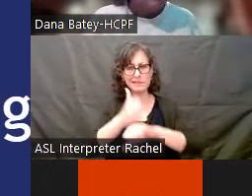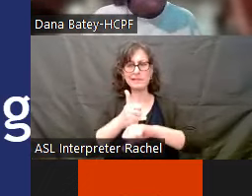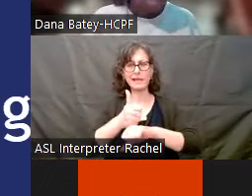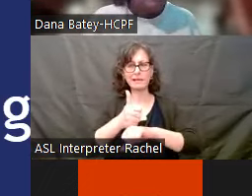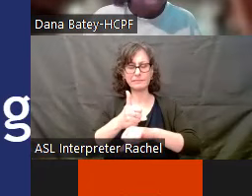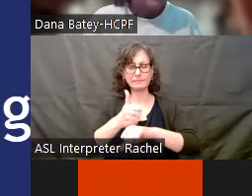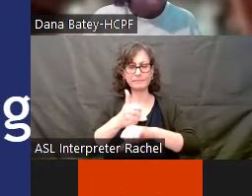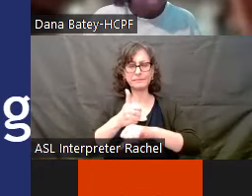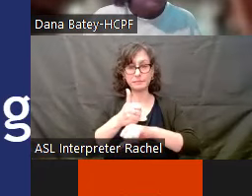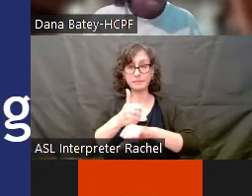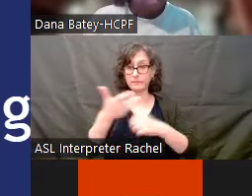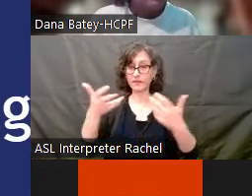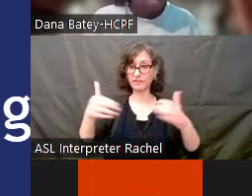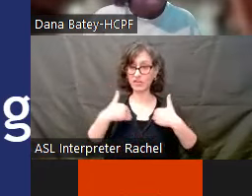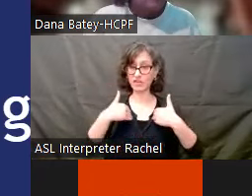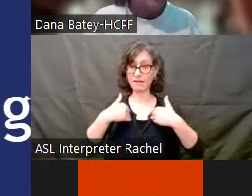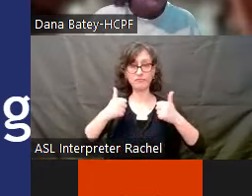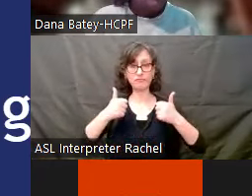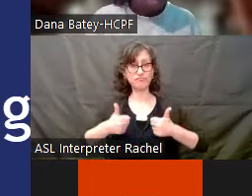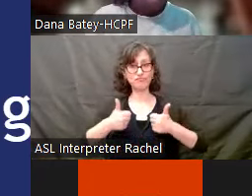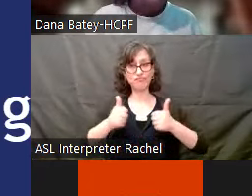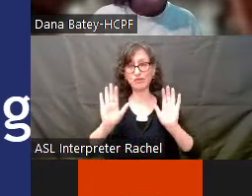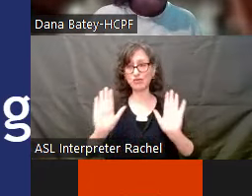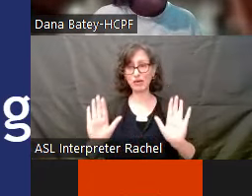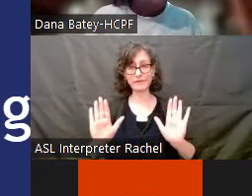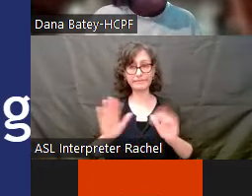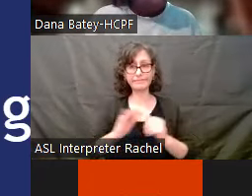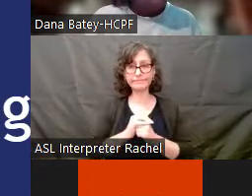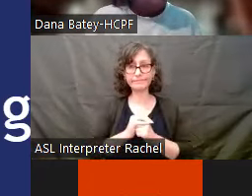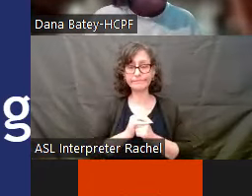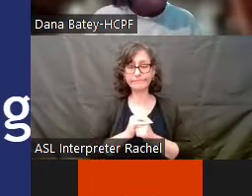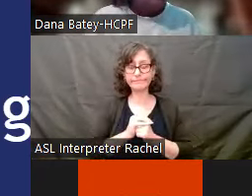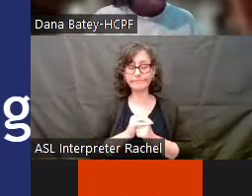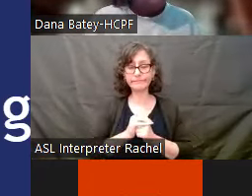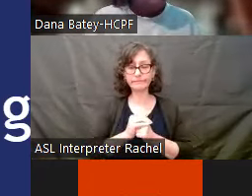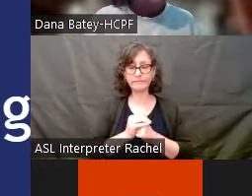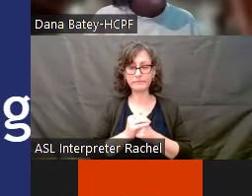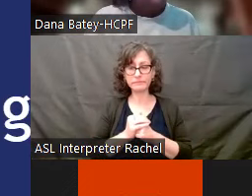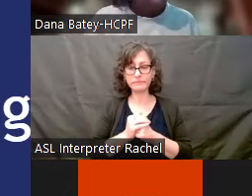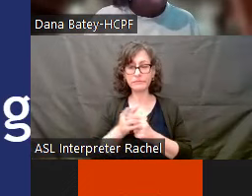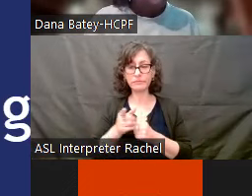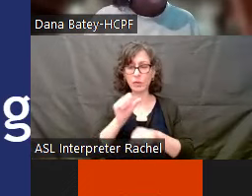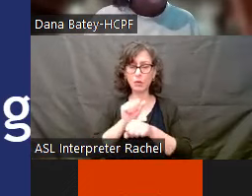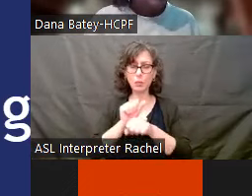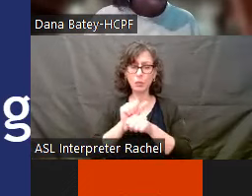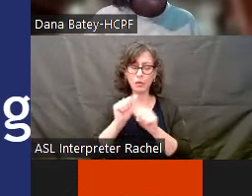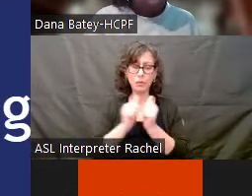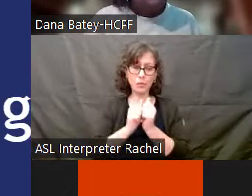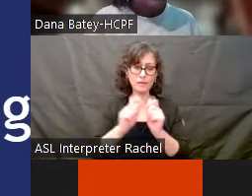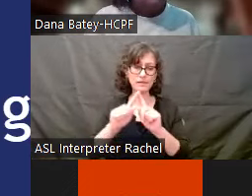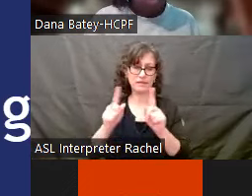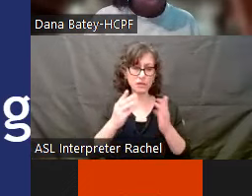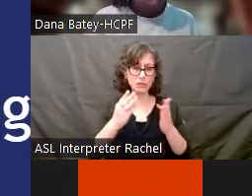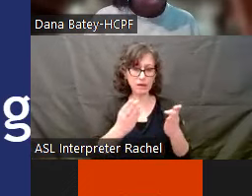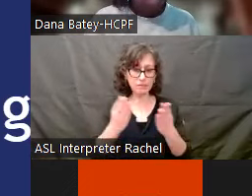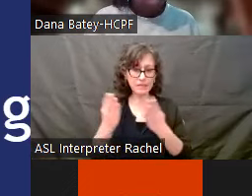And if that's the case, that is great and that is fine. But as you're working through your recommendations, just kind of